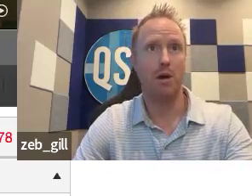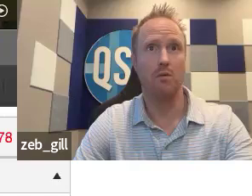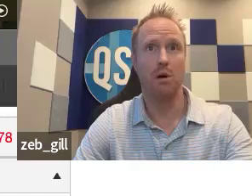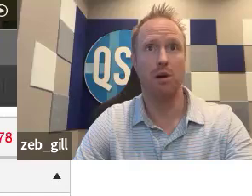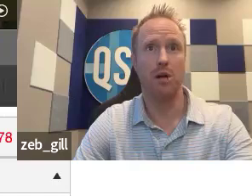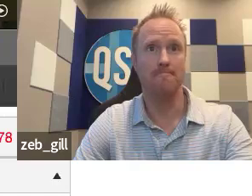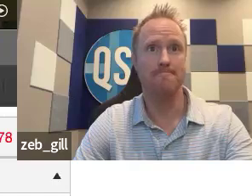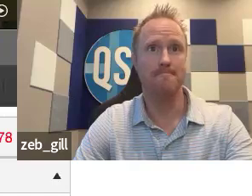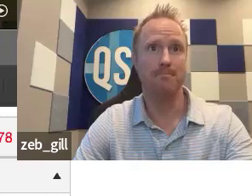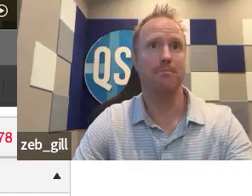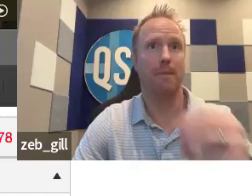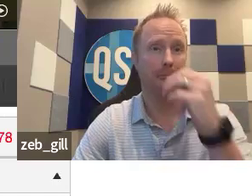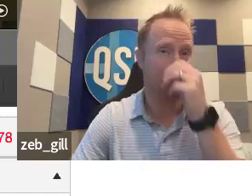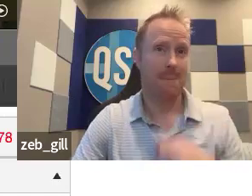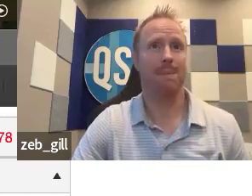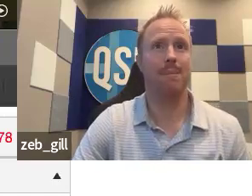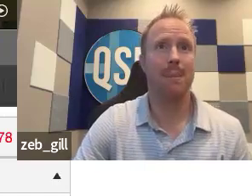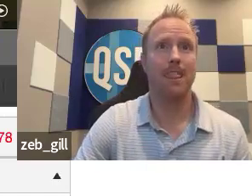about what occurred.